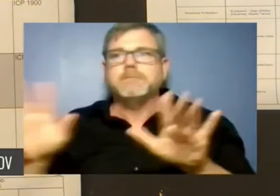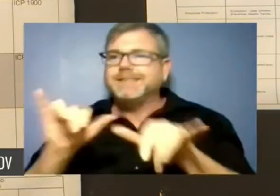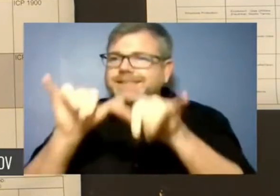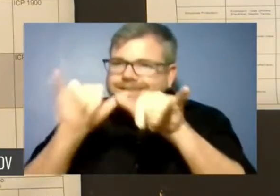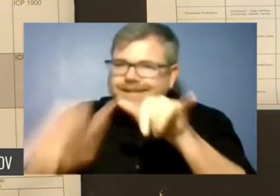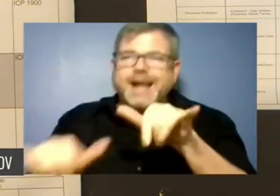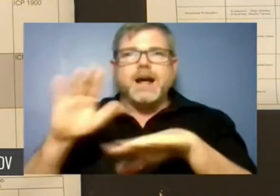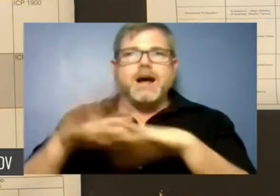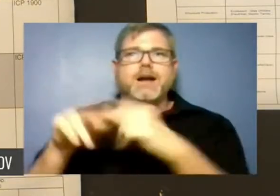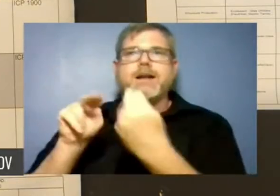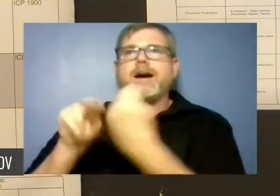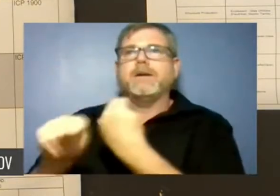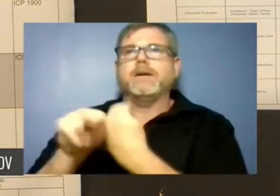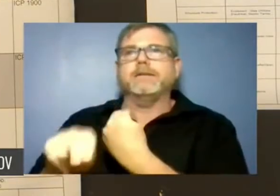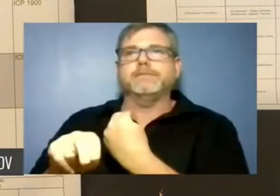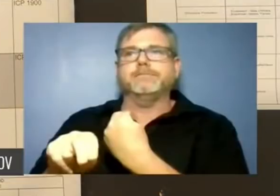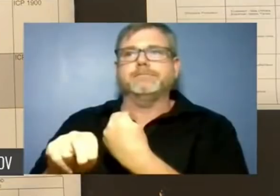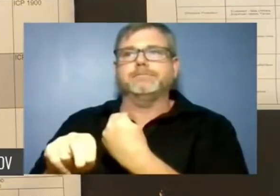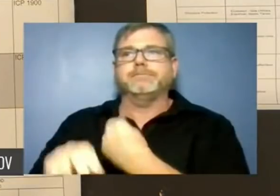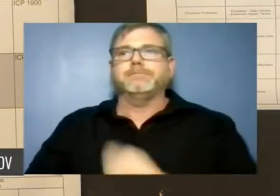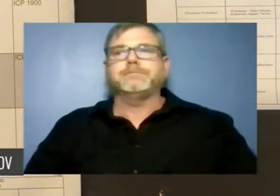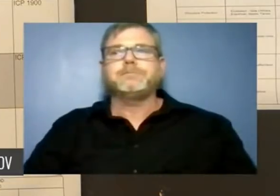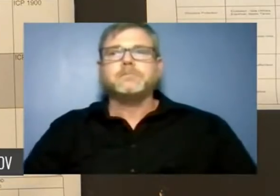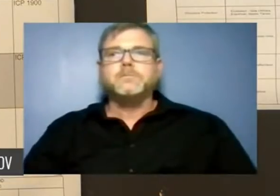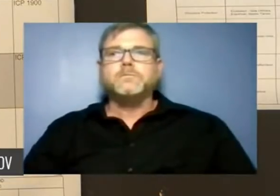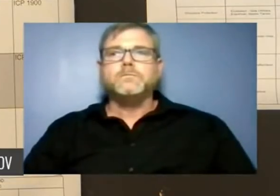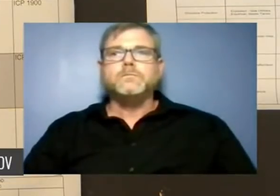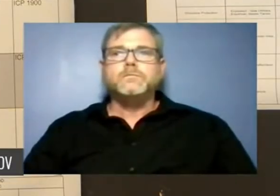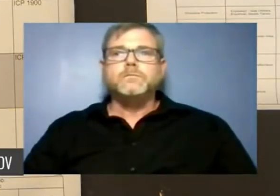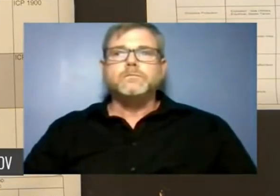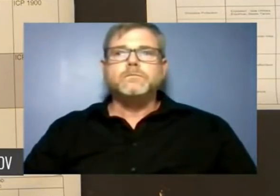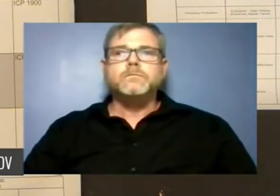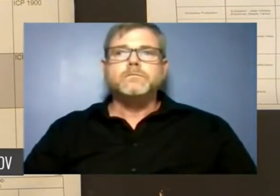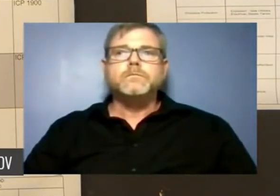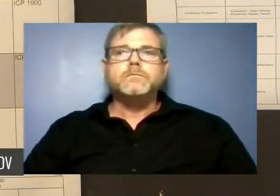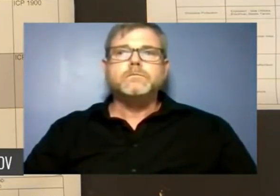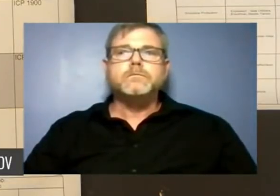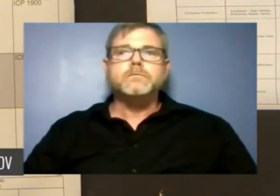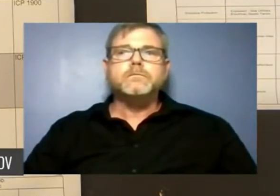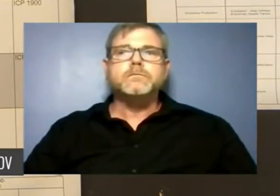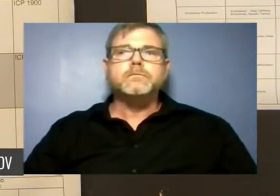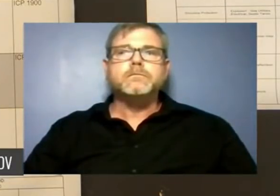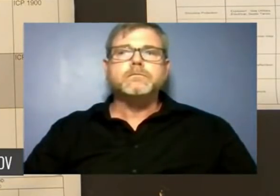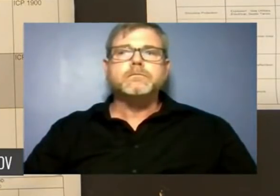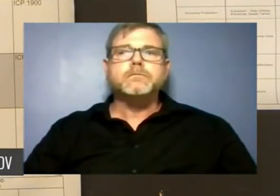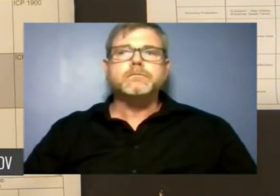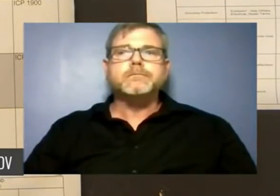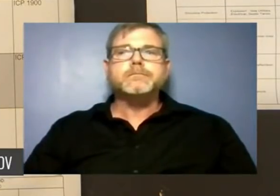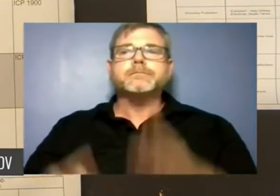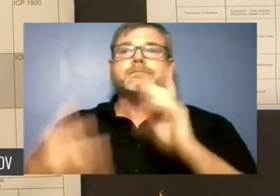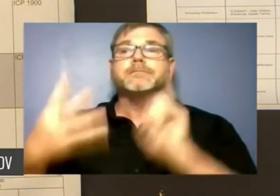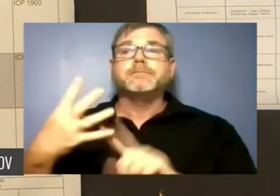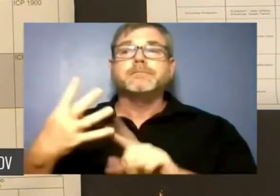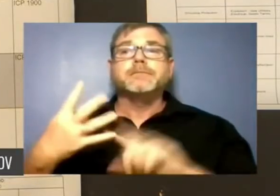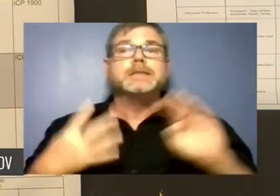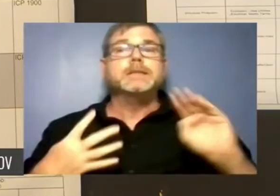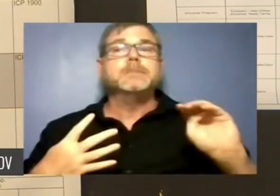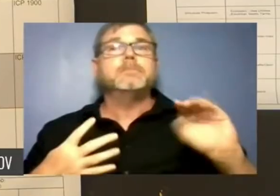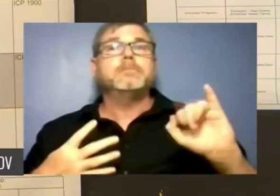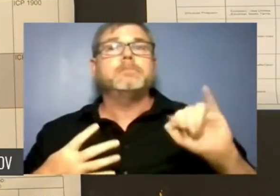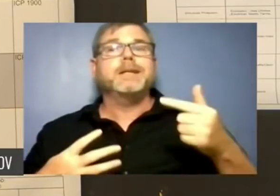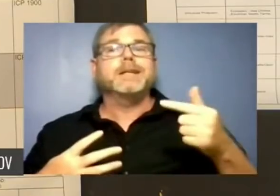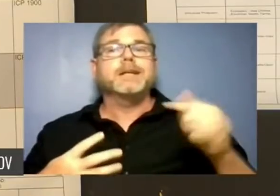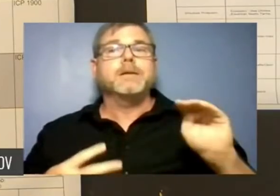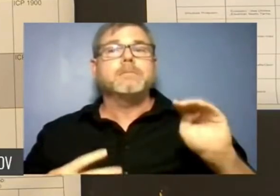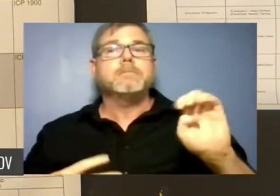Big Meadows across from Prattville is also open. It is in a mandatorily evacuated area as well.